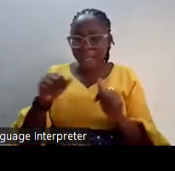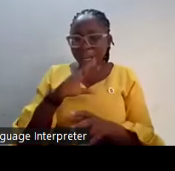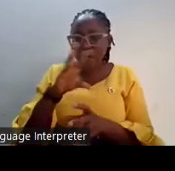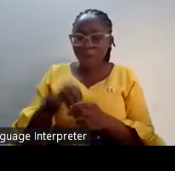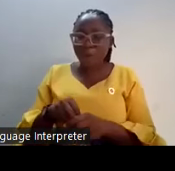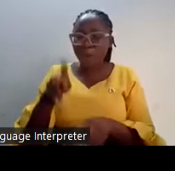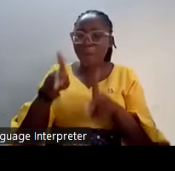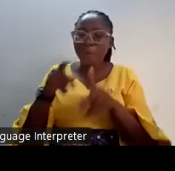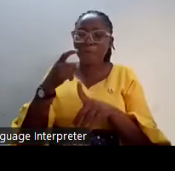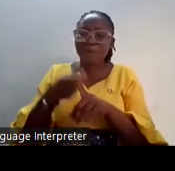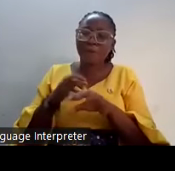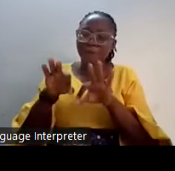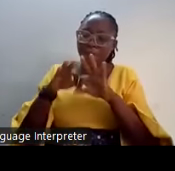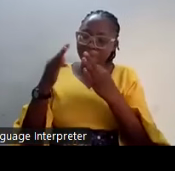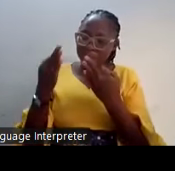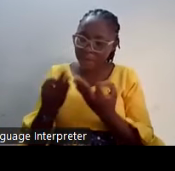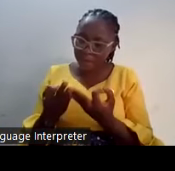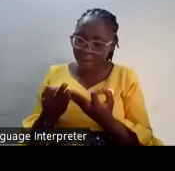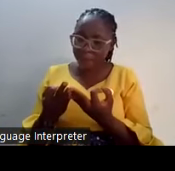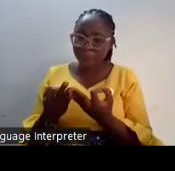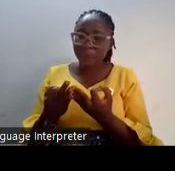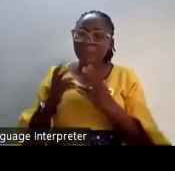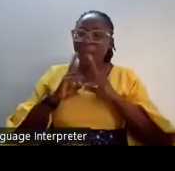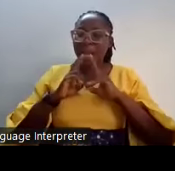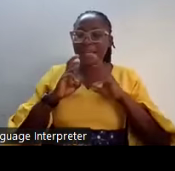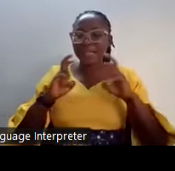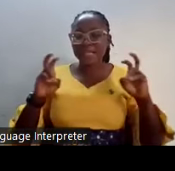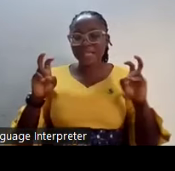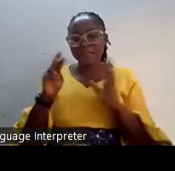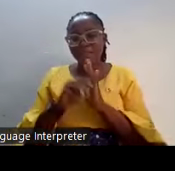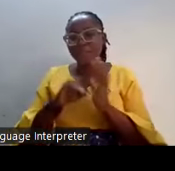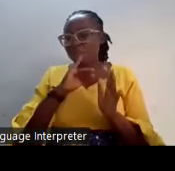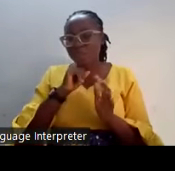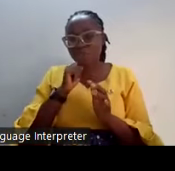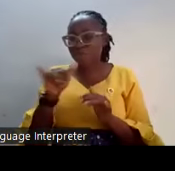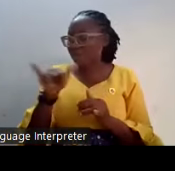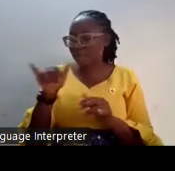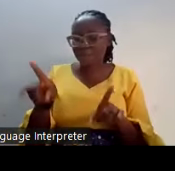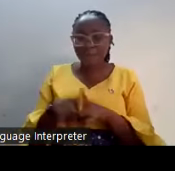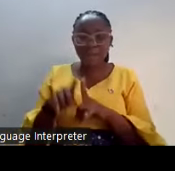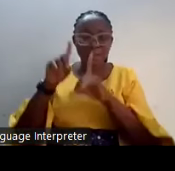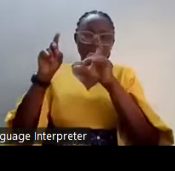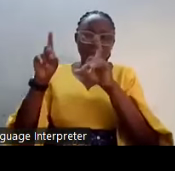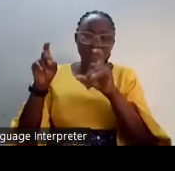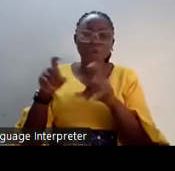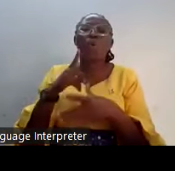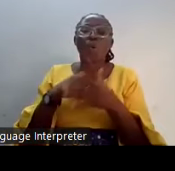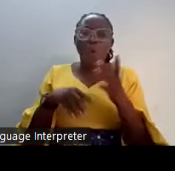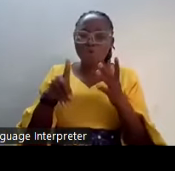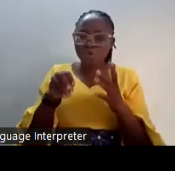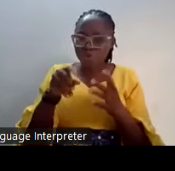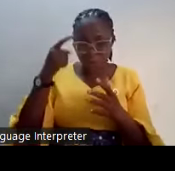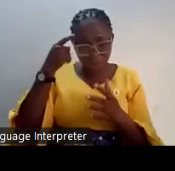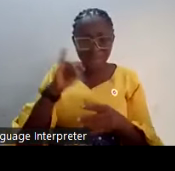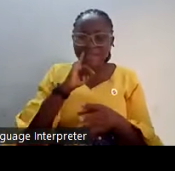families. So, assessment is not equal to testing. What do you think is the difference?